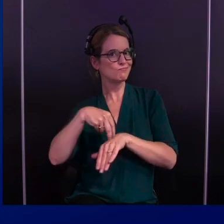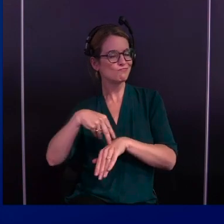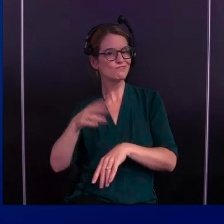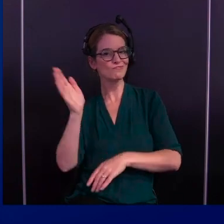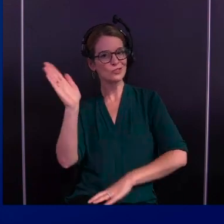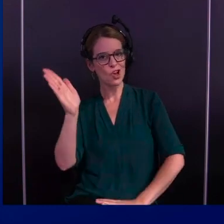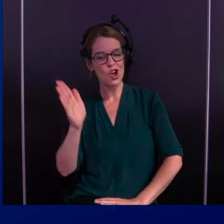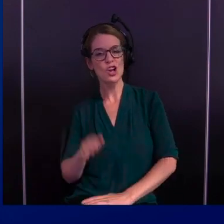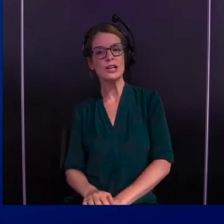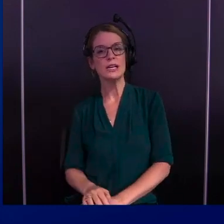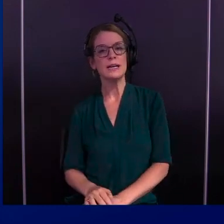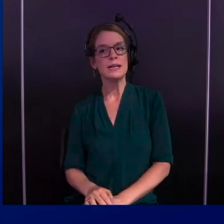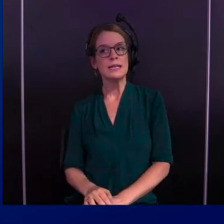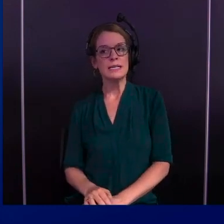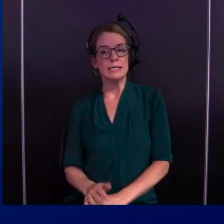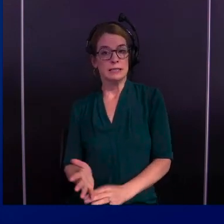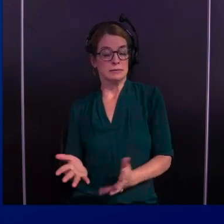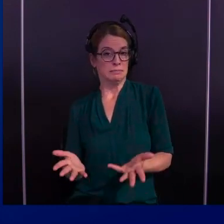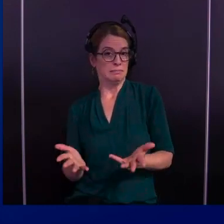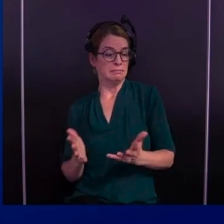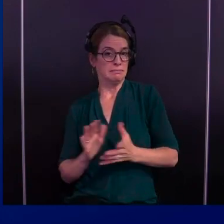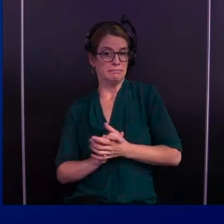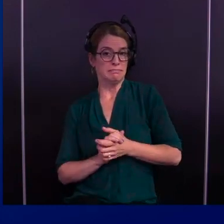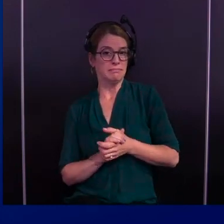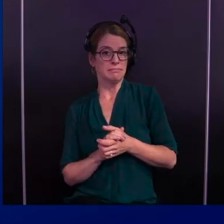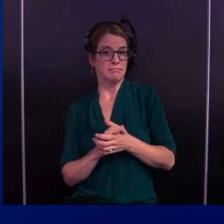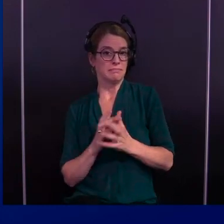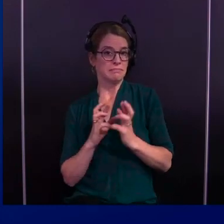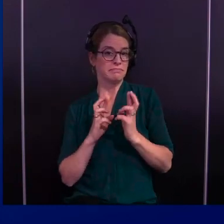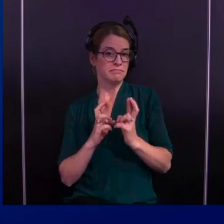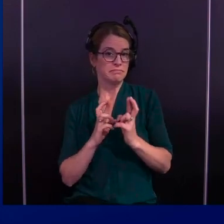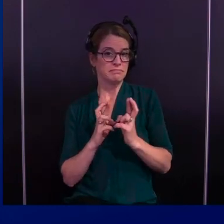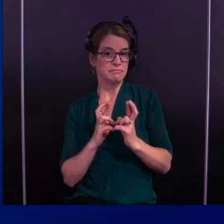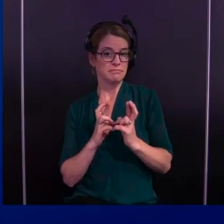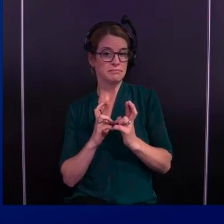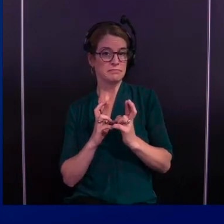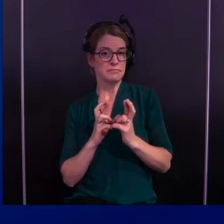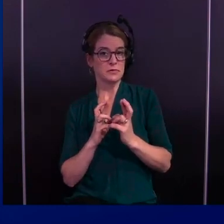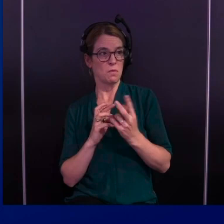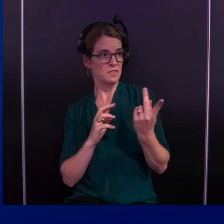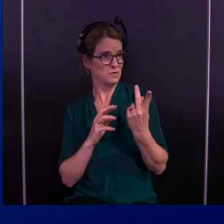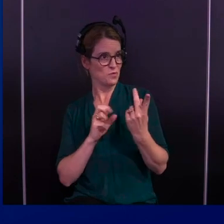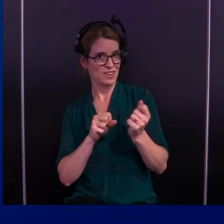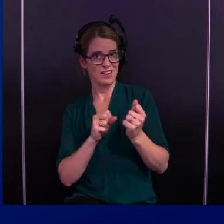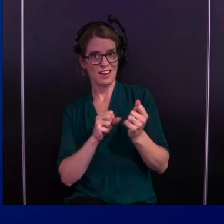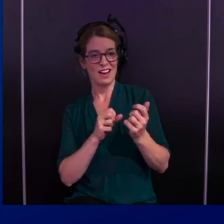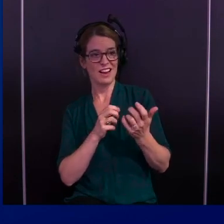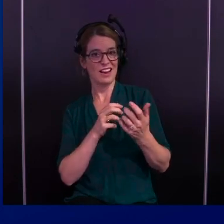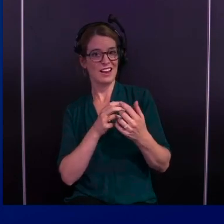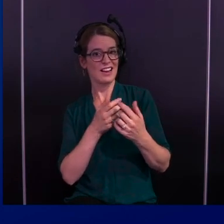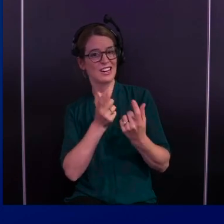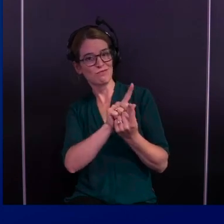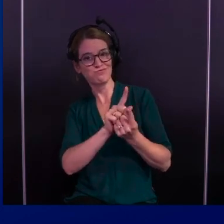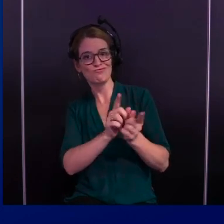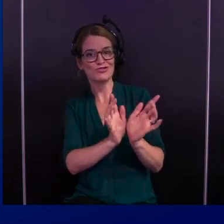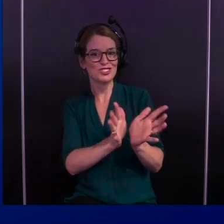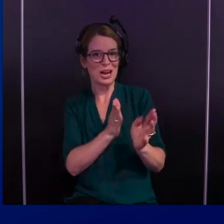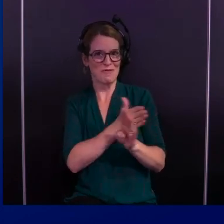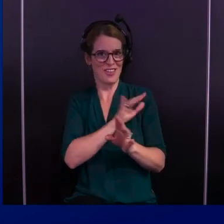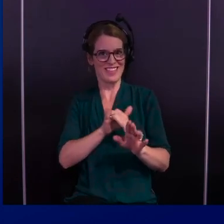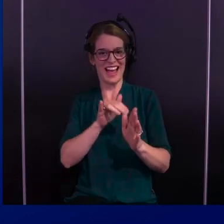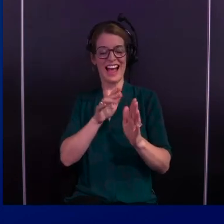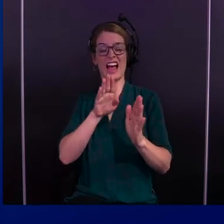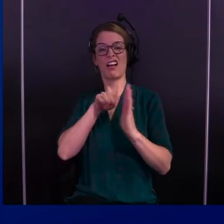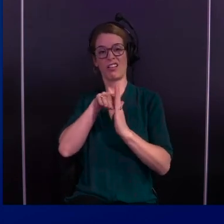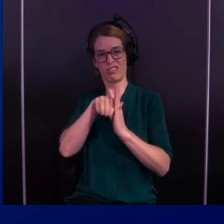and hopefully, we'll hook up before the end of it so that I can end on a high note. There you go. It'll